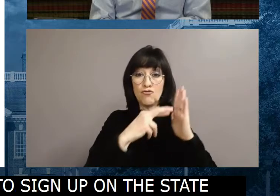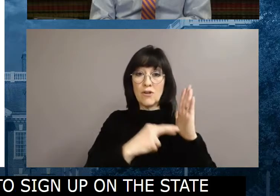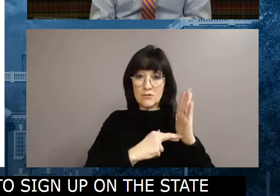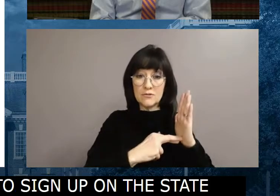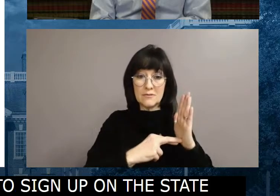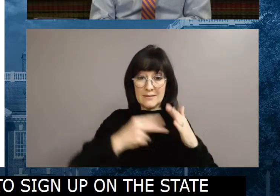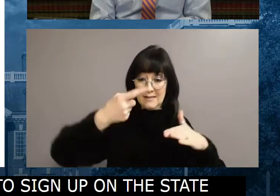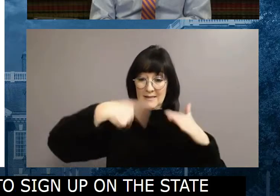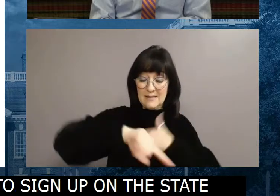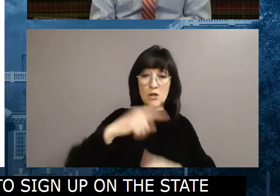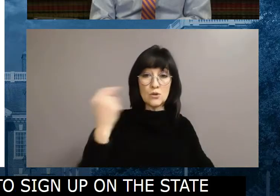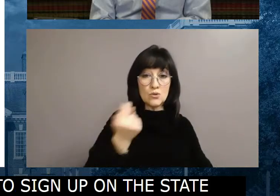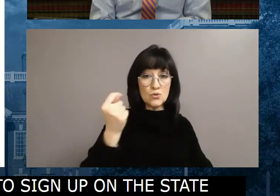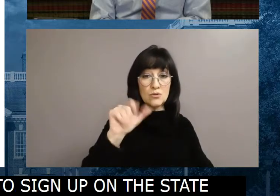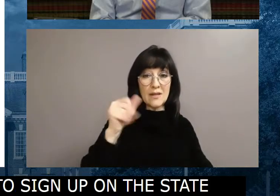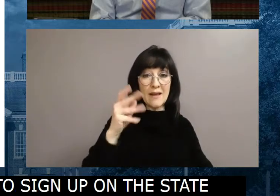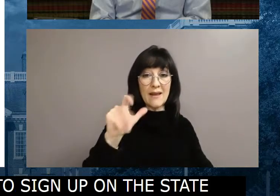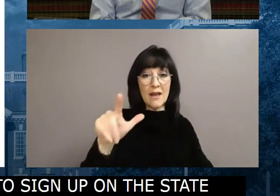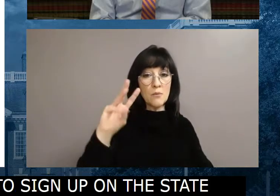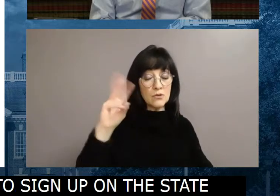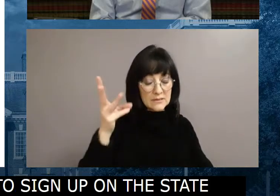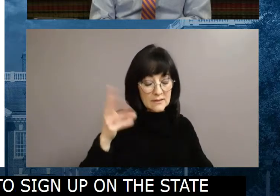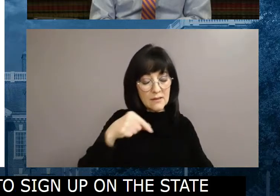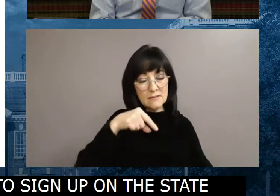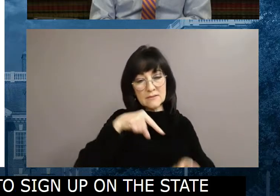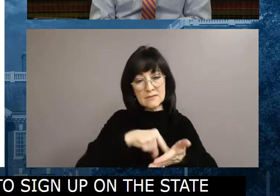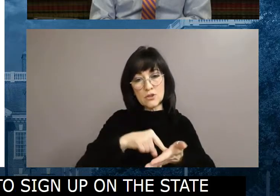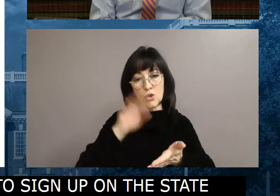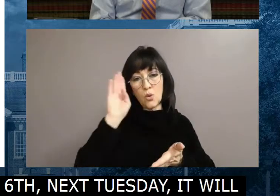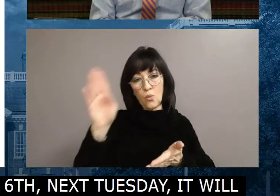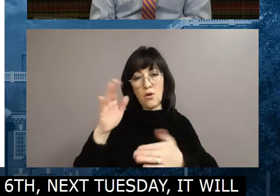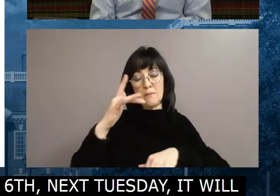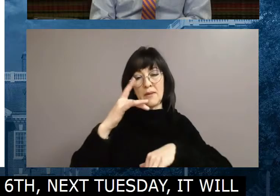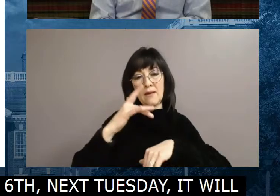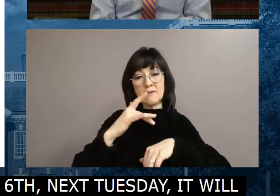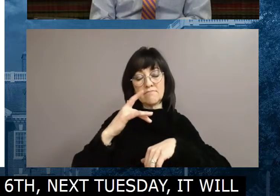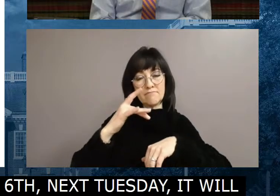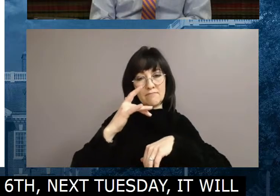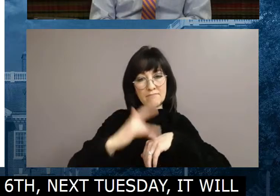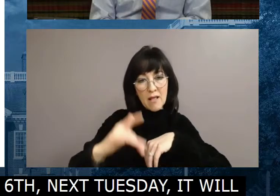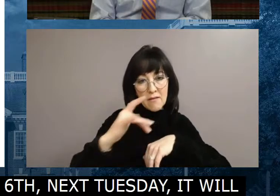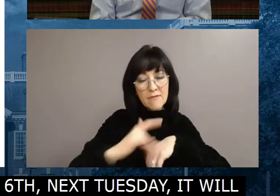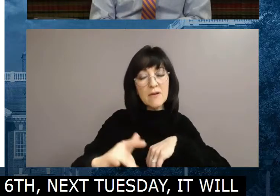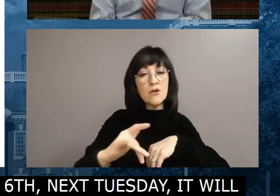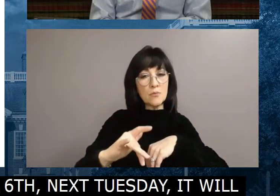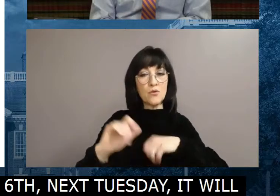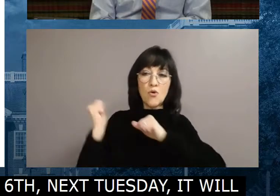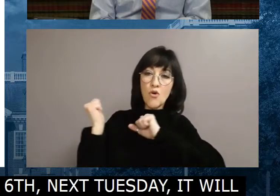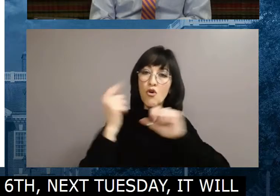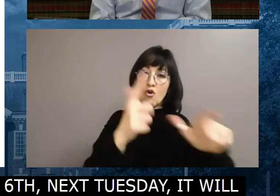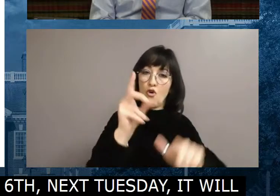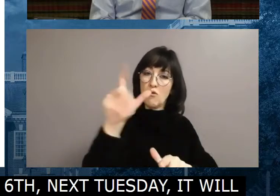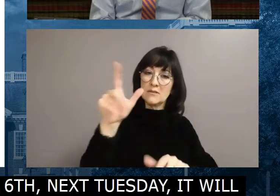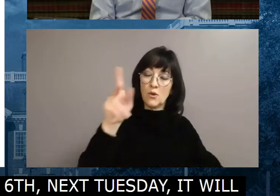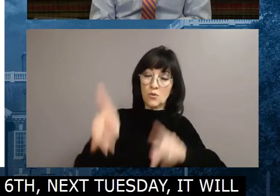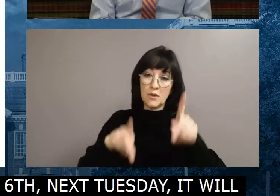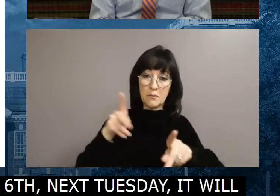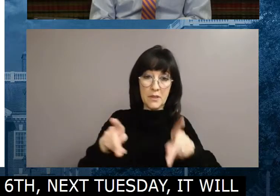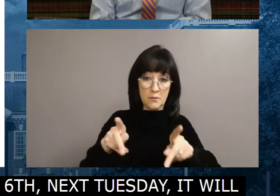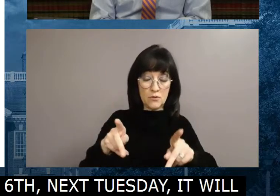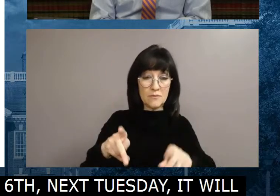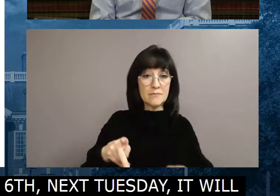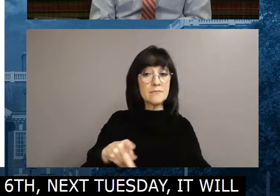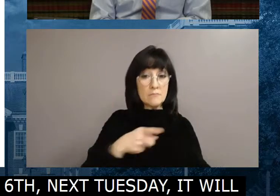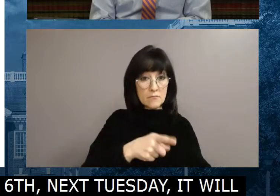it'll be open to all eligible Delawareans. And when you get that email, inviting you to a clinic,